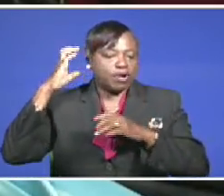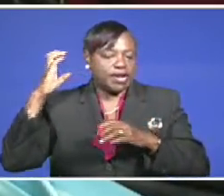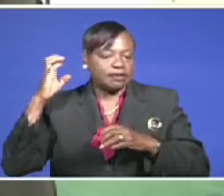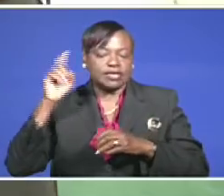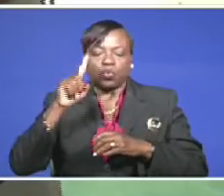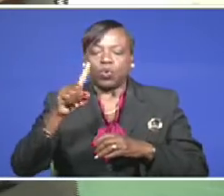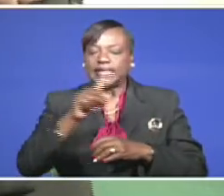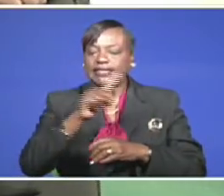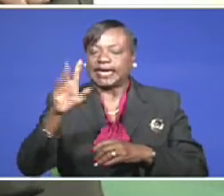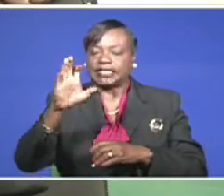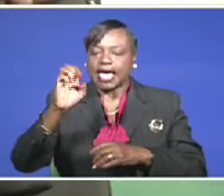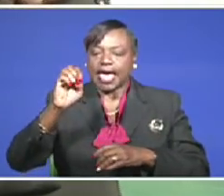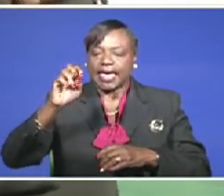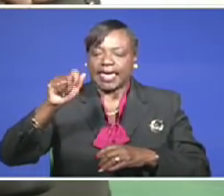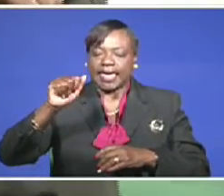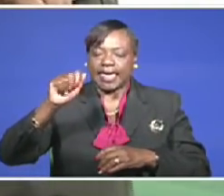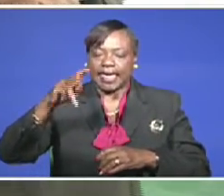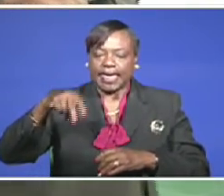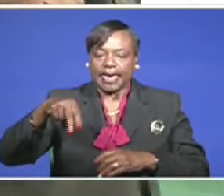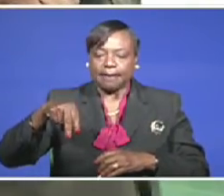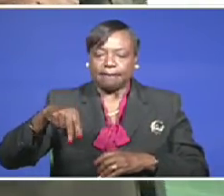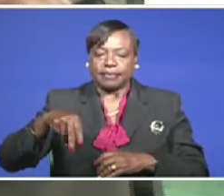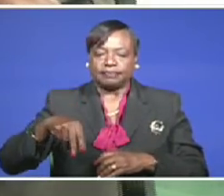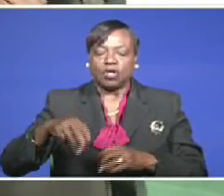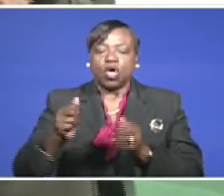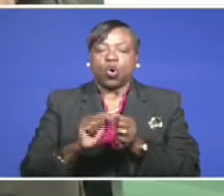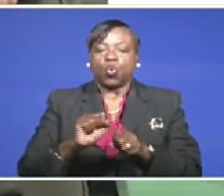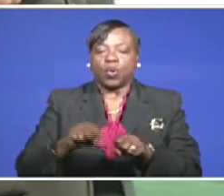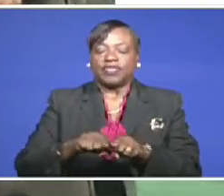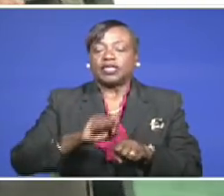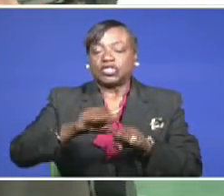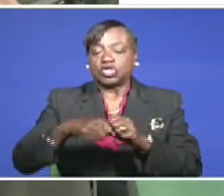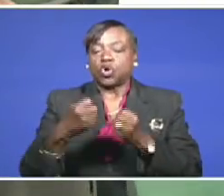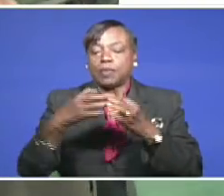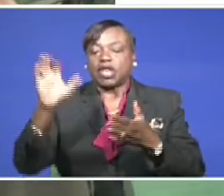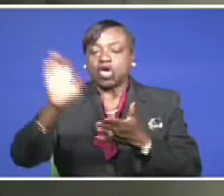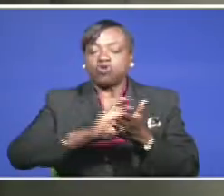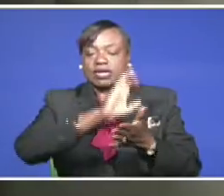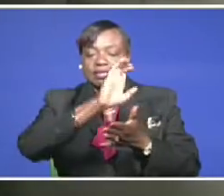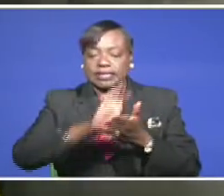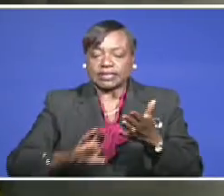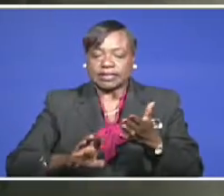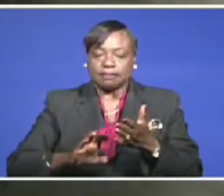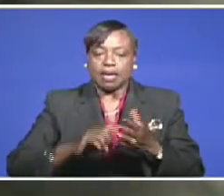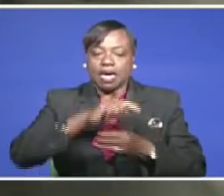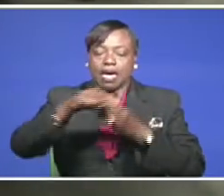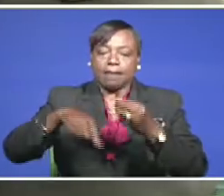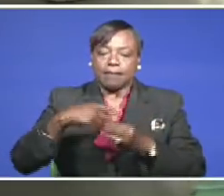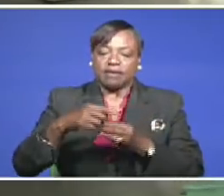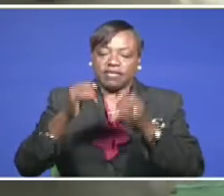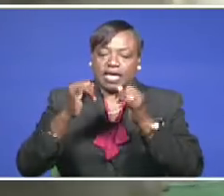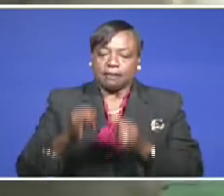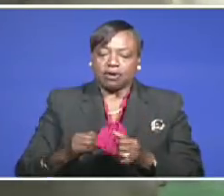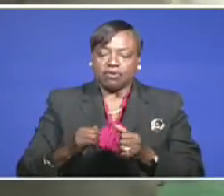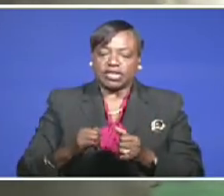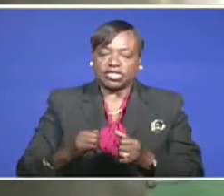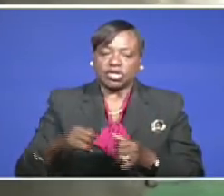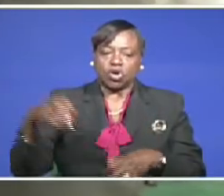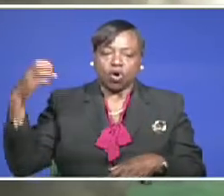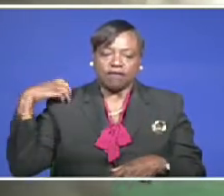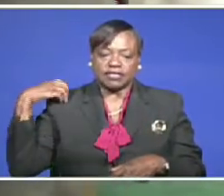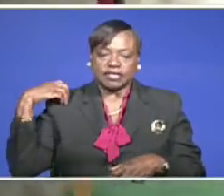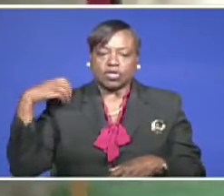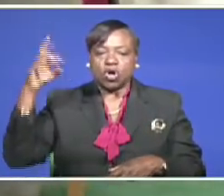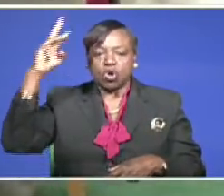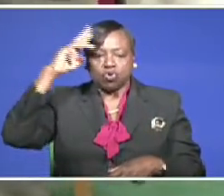the Director of Immigration. With so much criticism leveled at immigration officers on their operation tactics, Ronnie Ferguson of